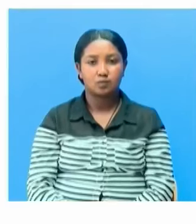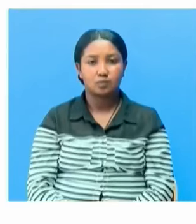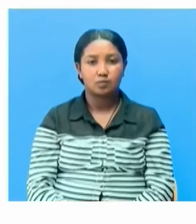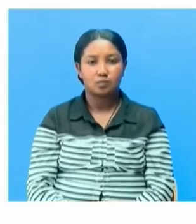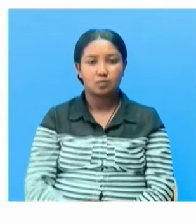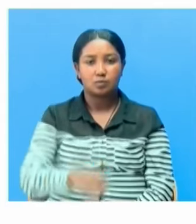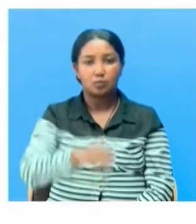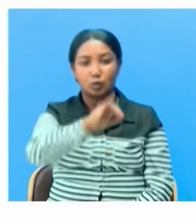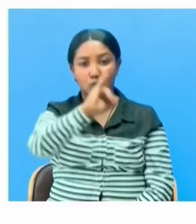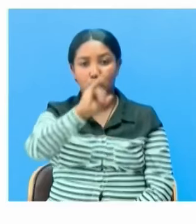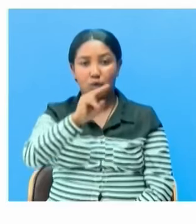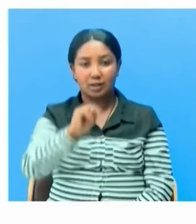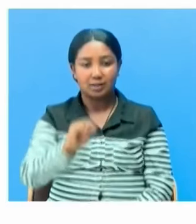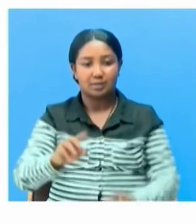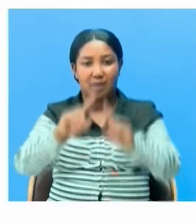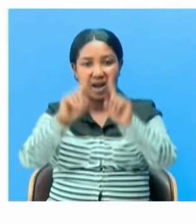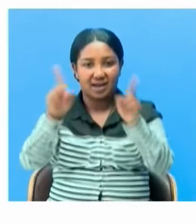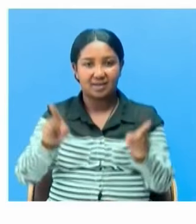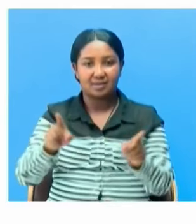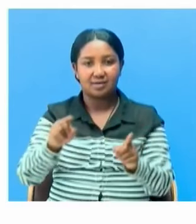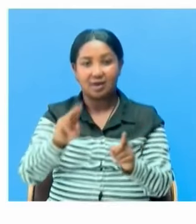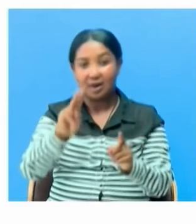Blank.